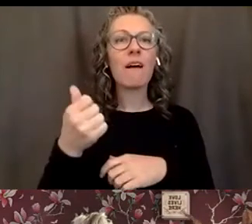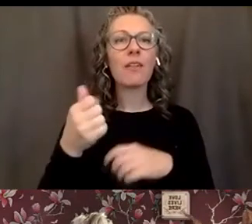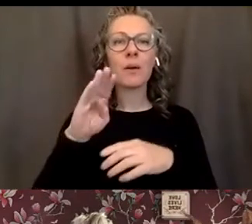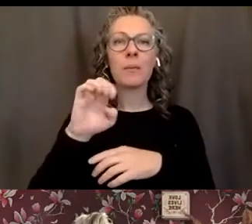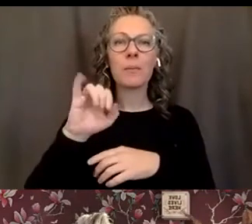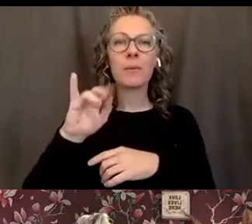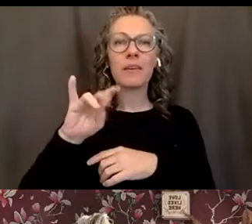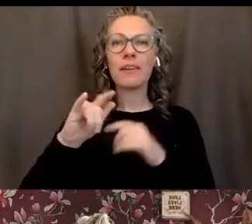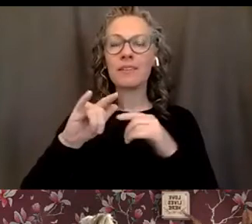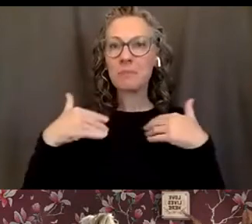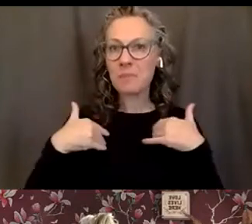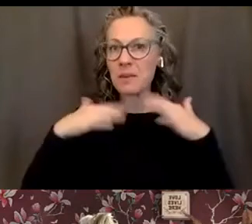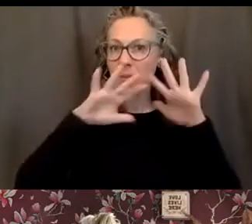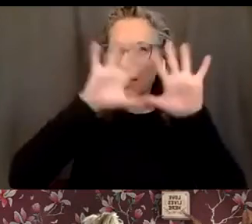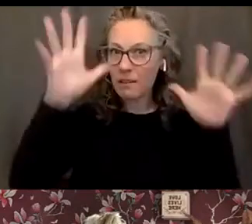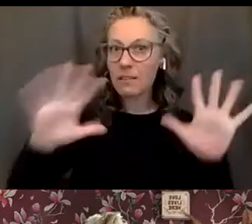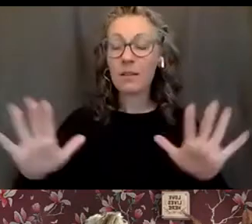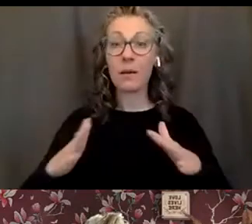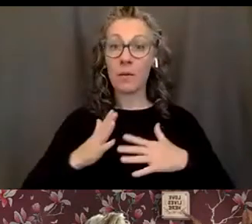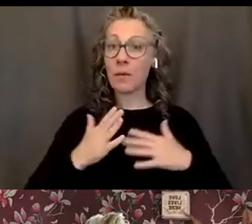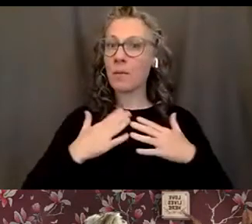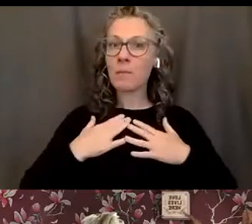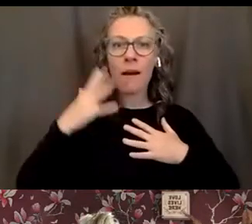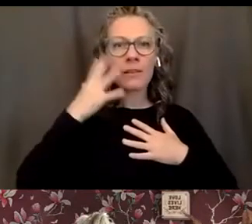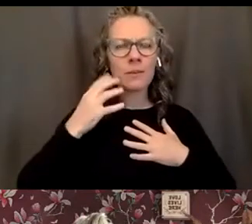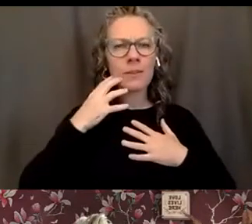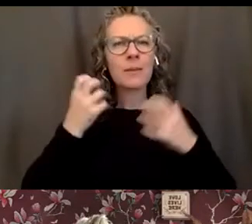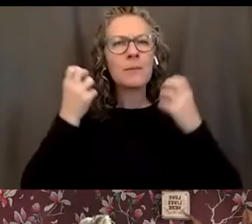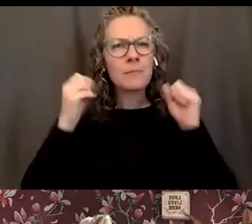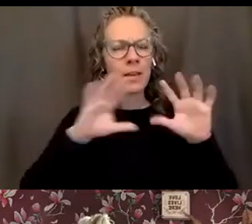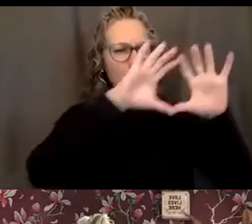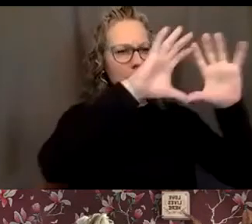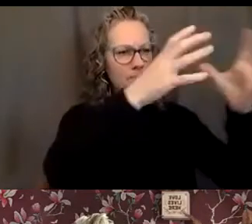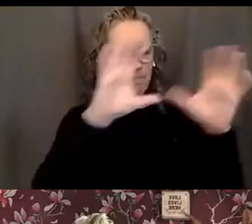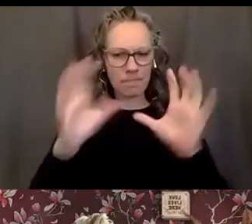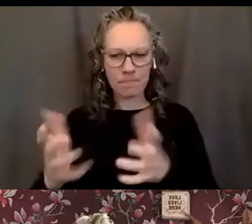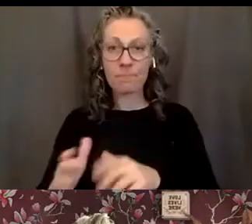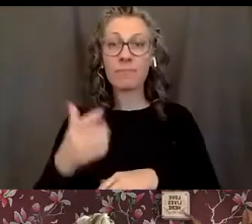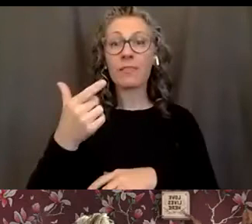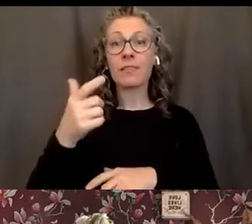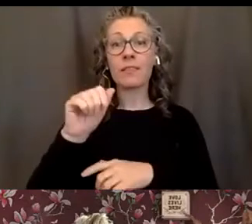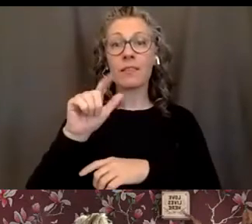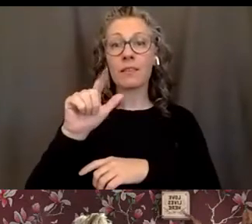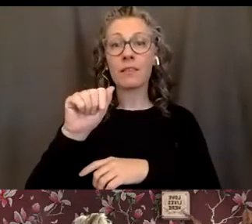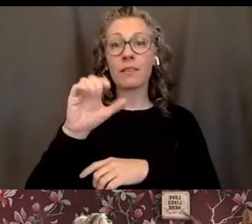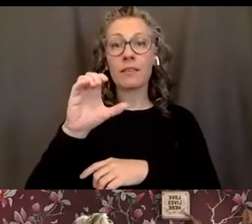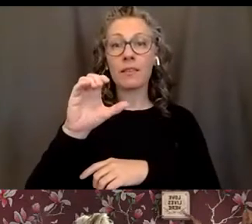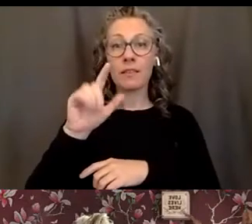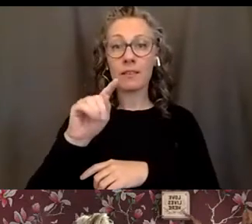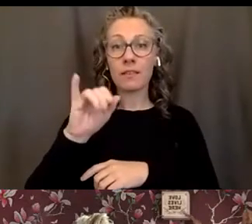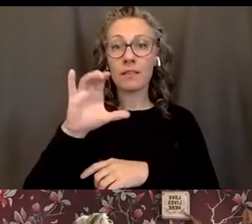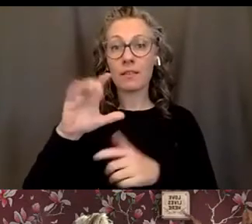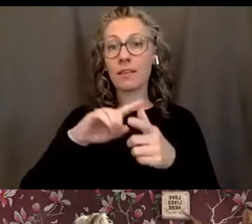from my perspective and my experience, there are so many collectives out there, both galactic and then also telluric, that